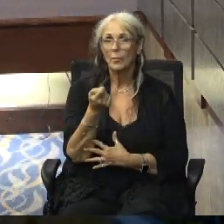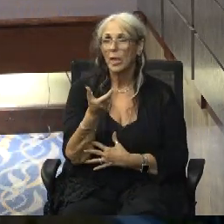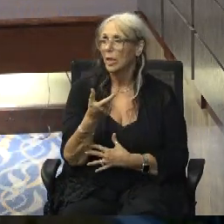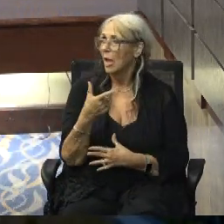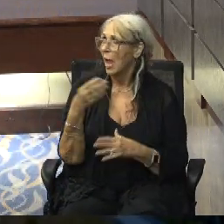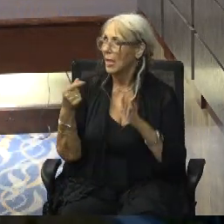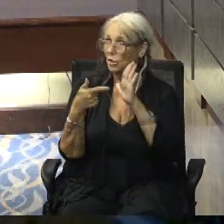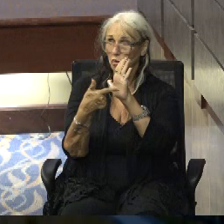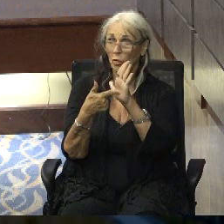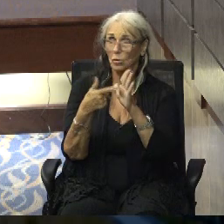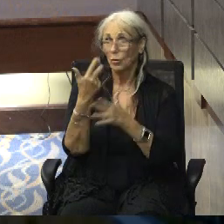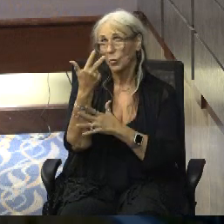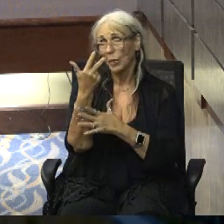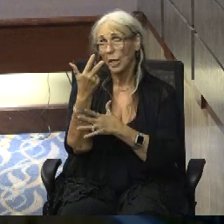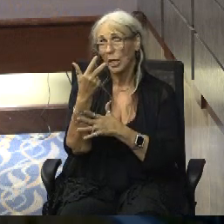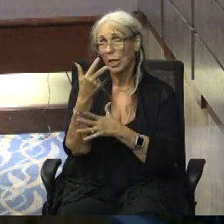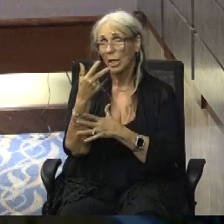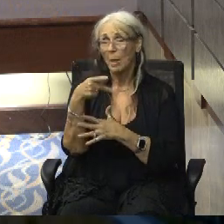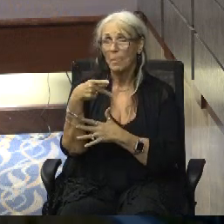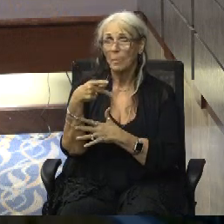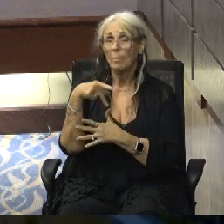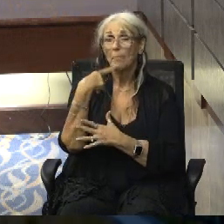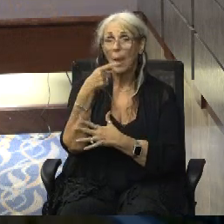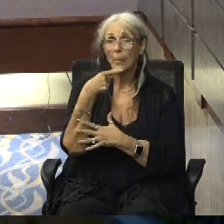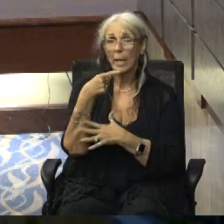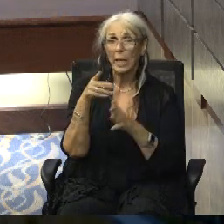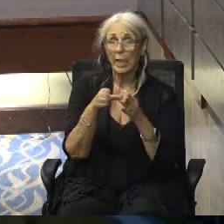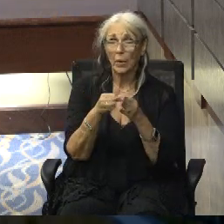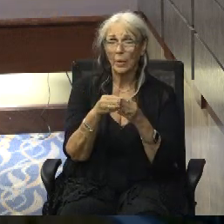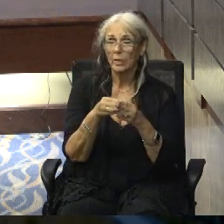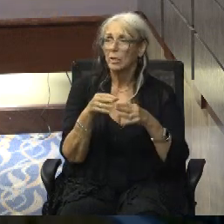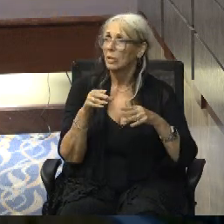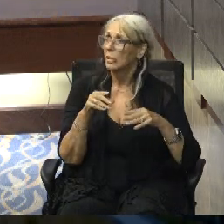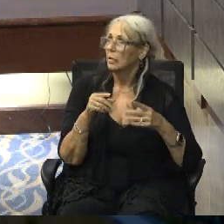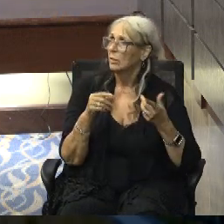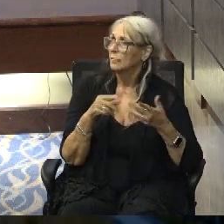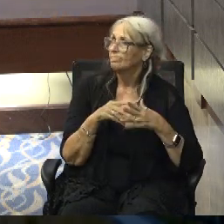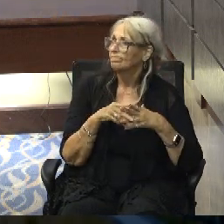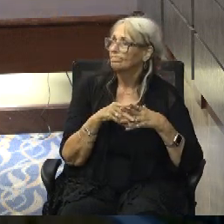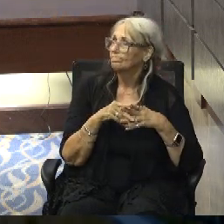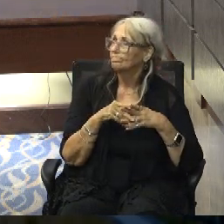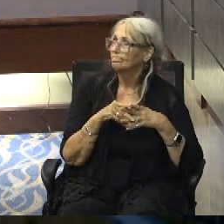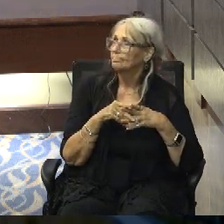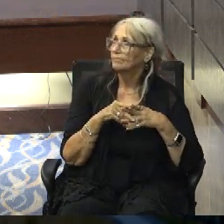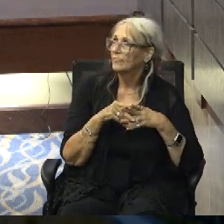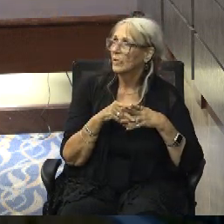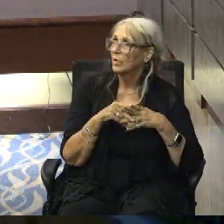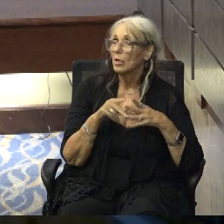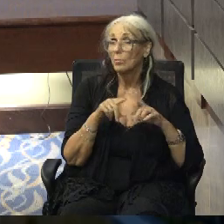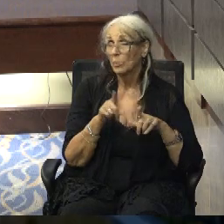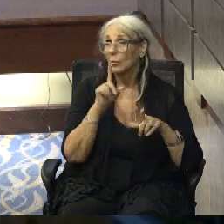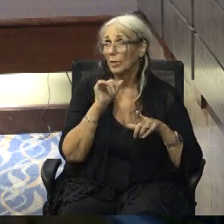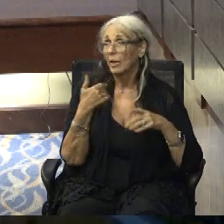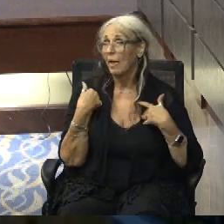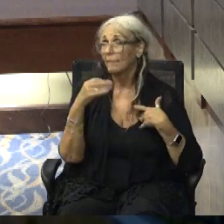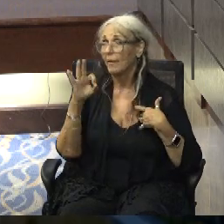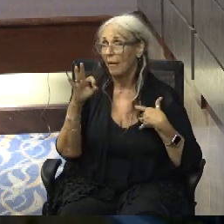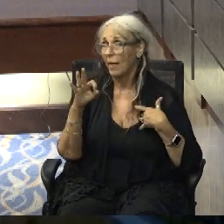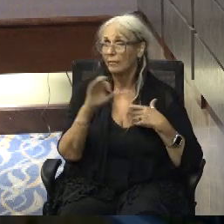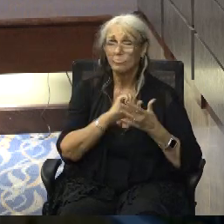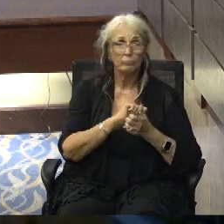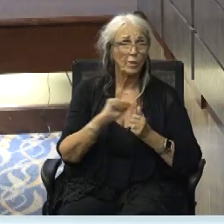highlight 3 of the public hearings. But I did want to say we have 9 tonight. They're all